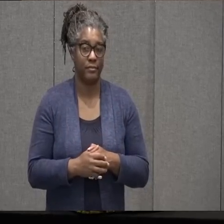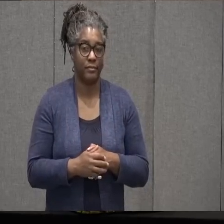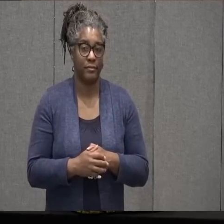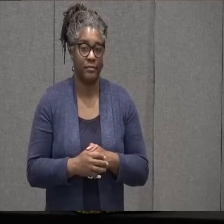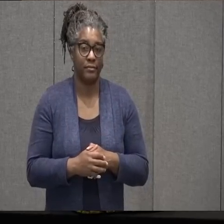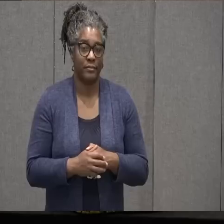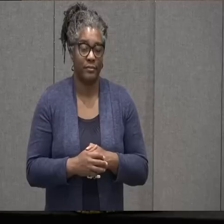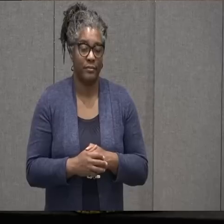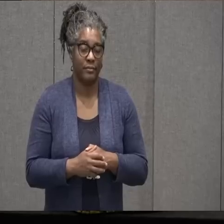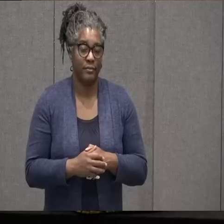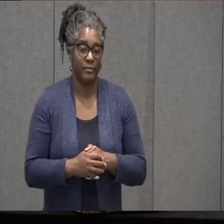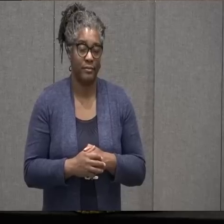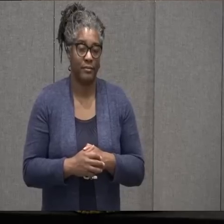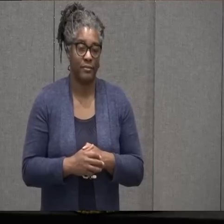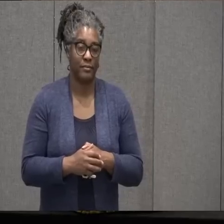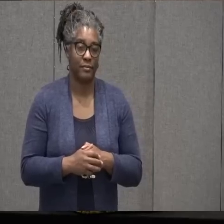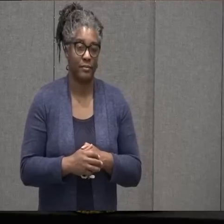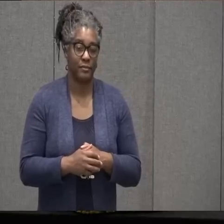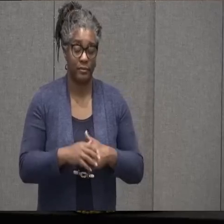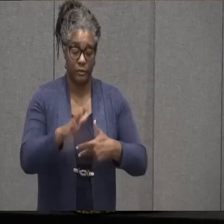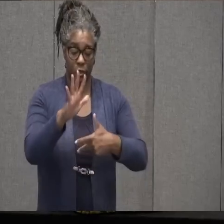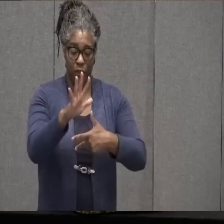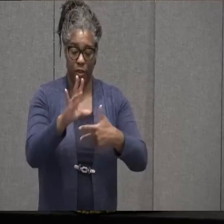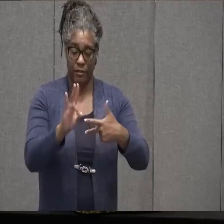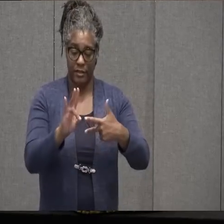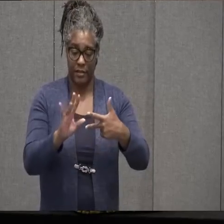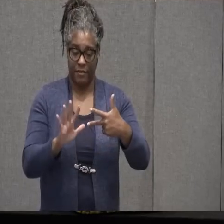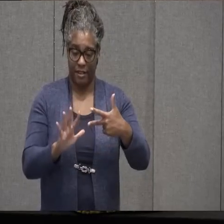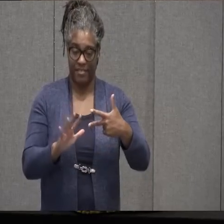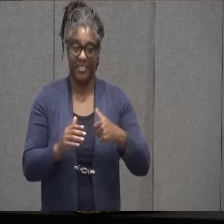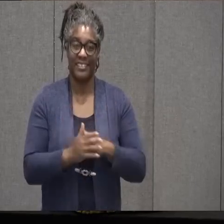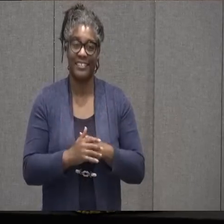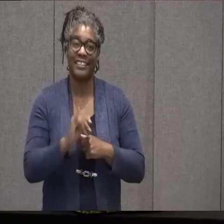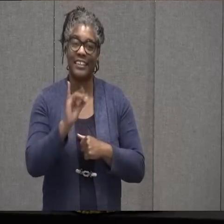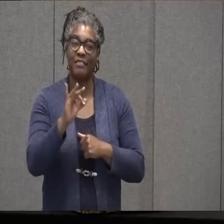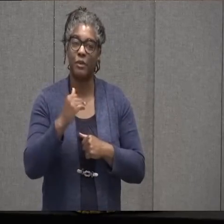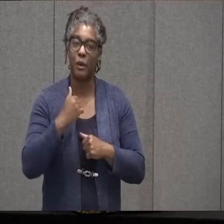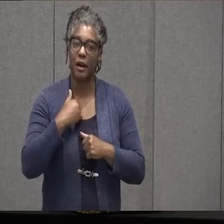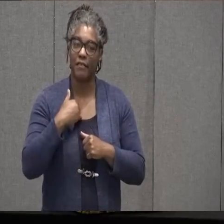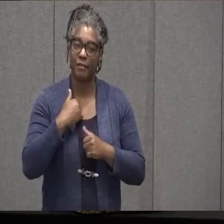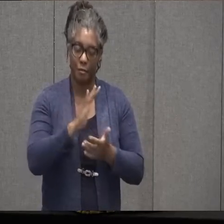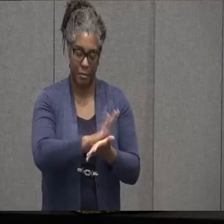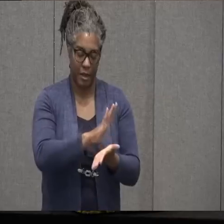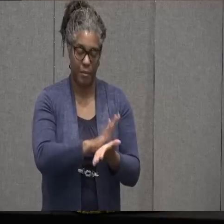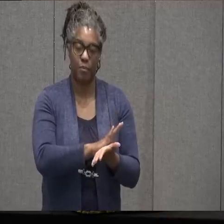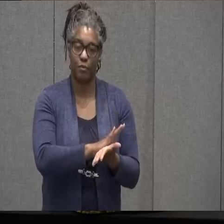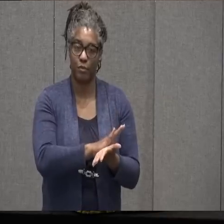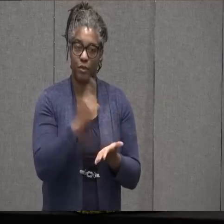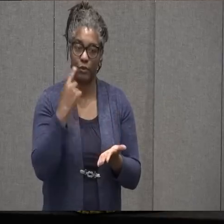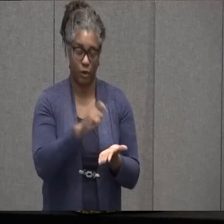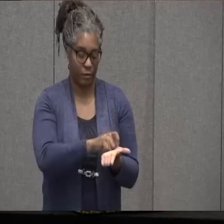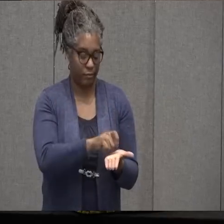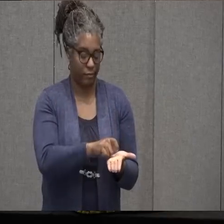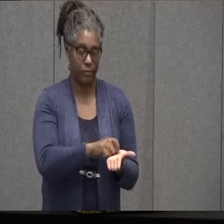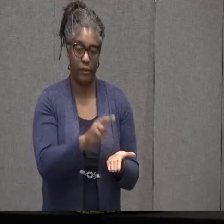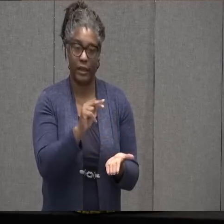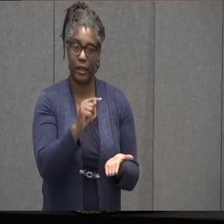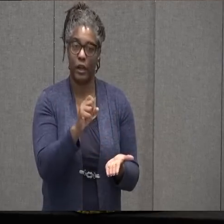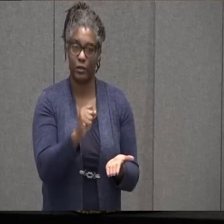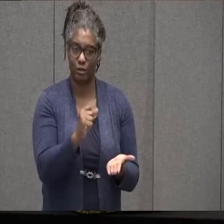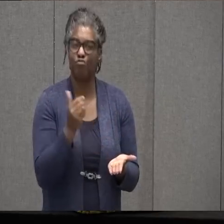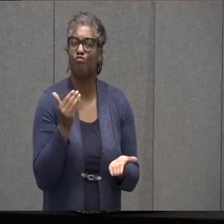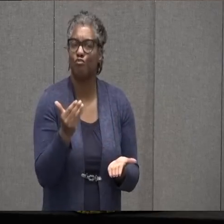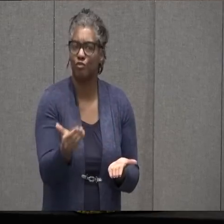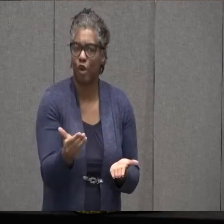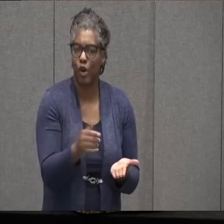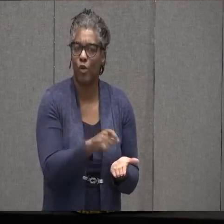5, 7, 5. If you have something to take notes on, it might be a good time to write that down.